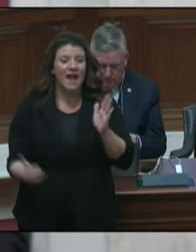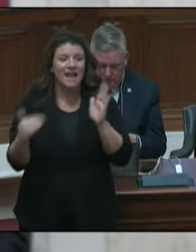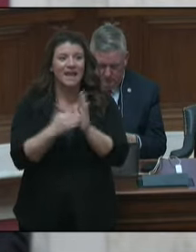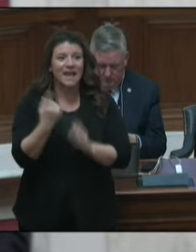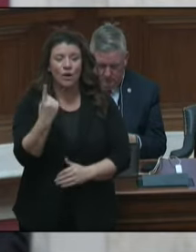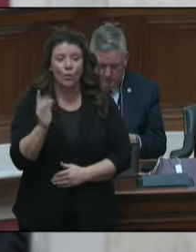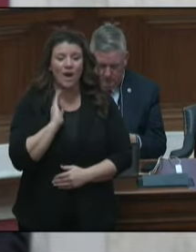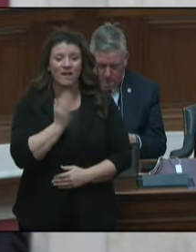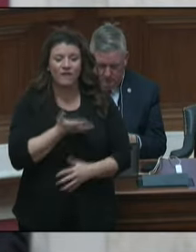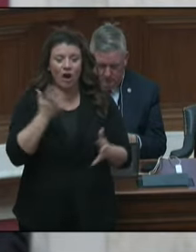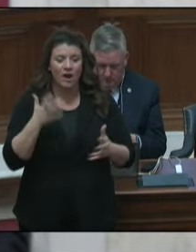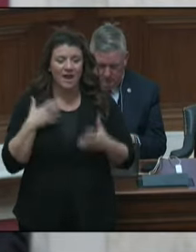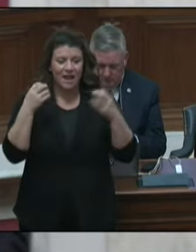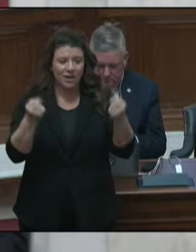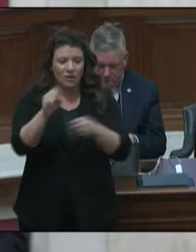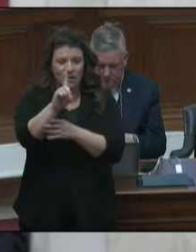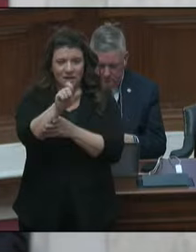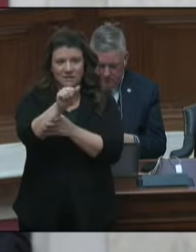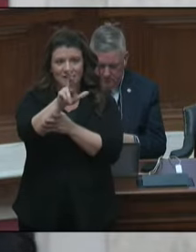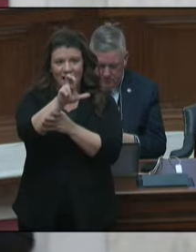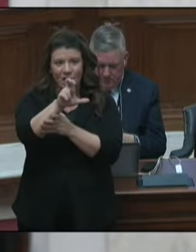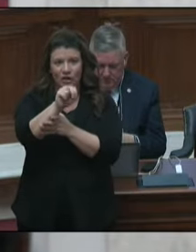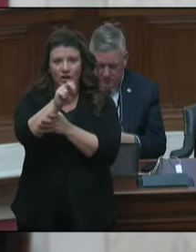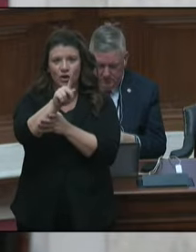of our heroes, Darren Crozier.